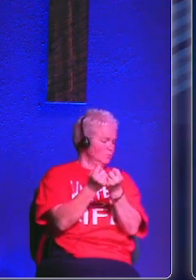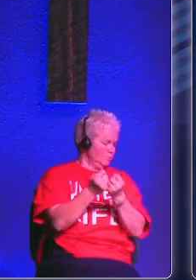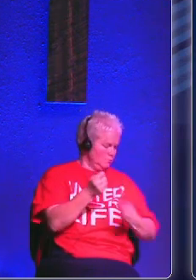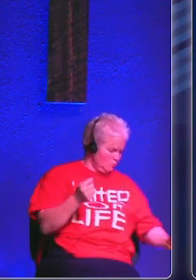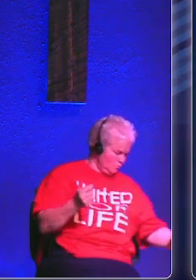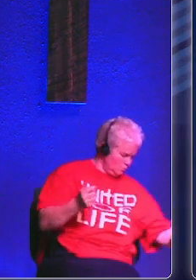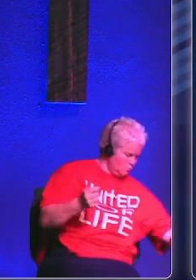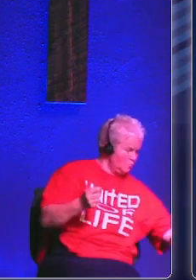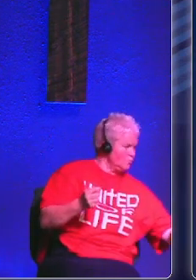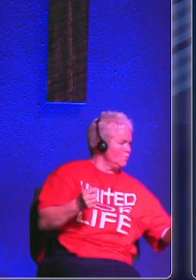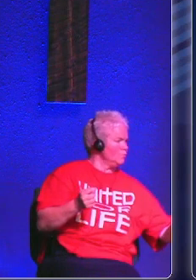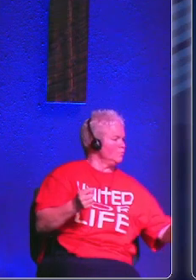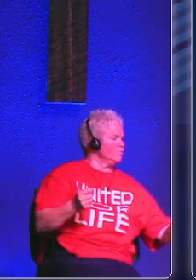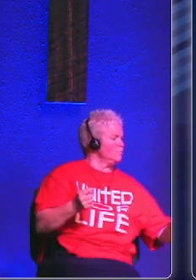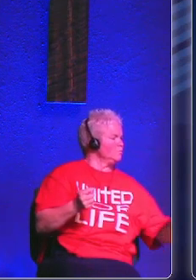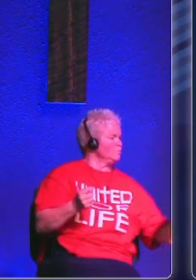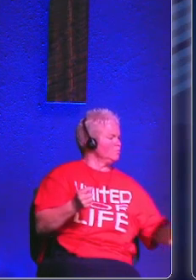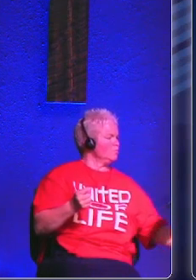Not easy,